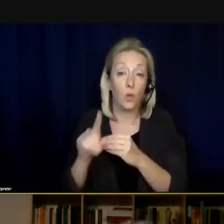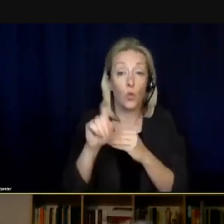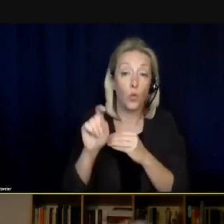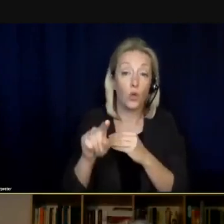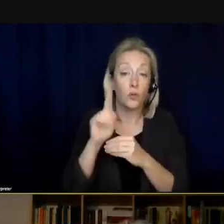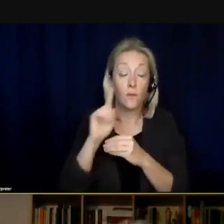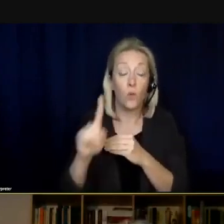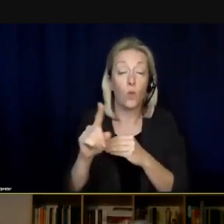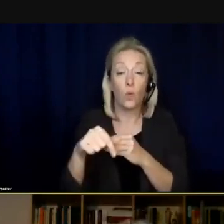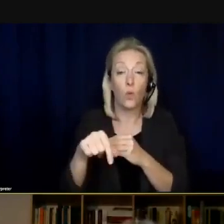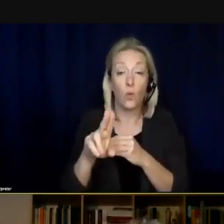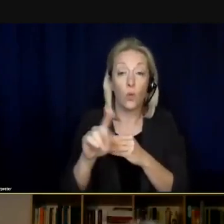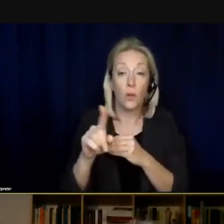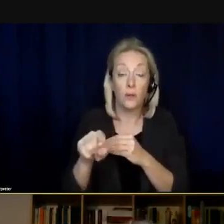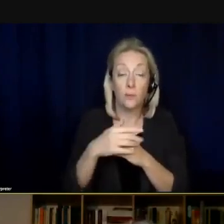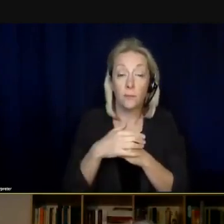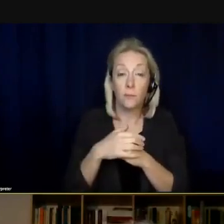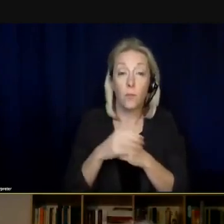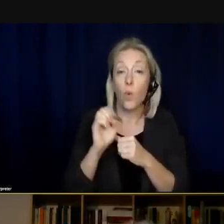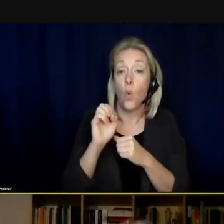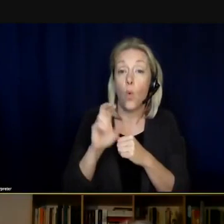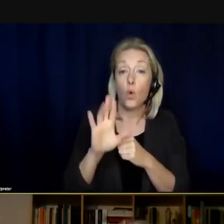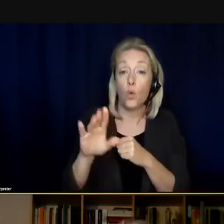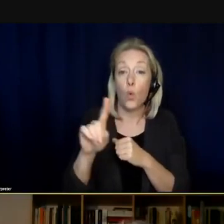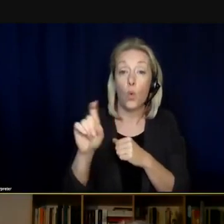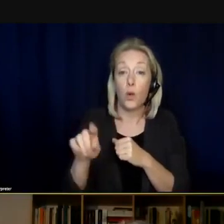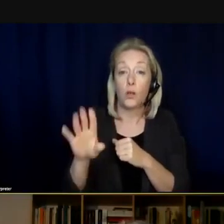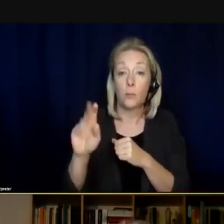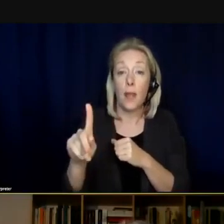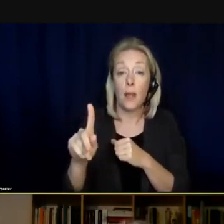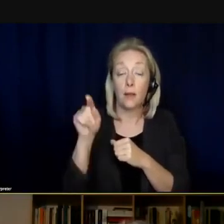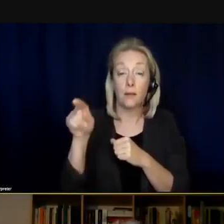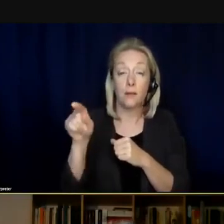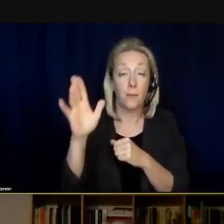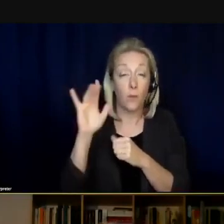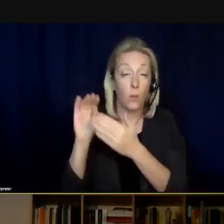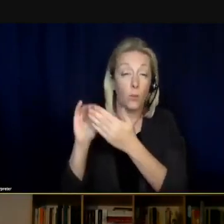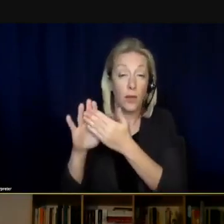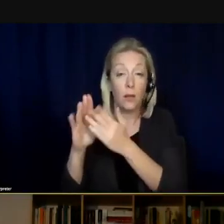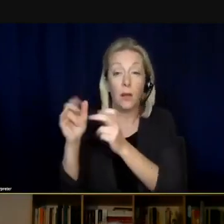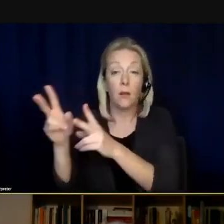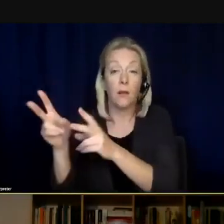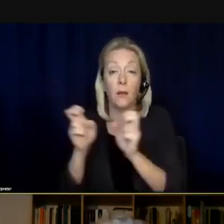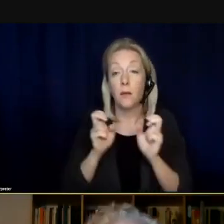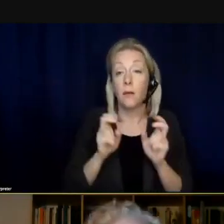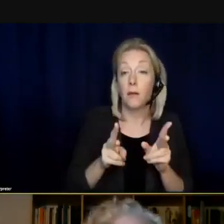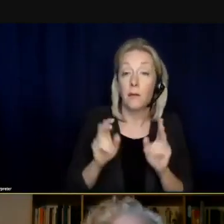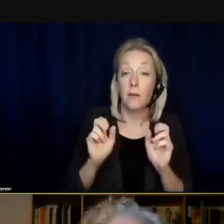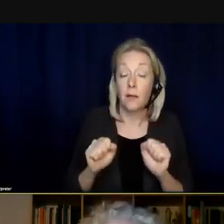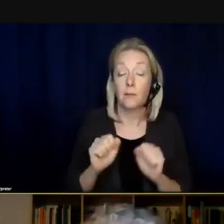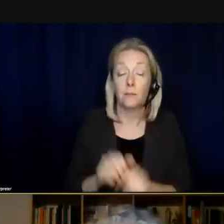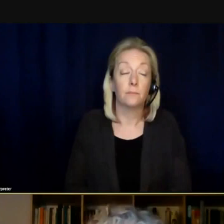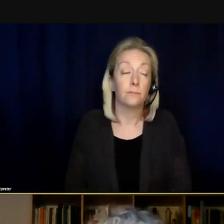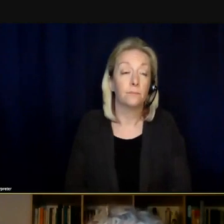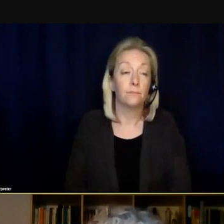can go into your question bank and just recall a question that you had before. So say, for example, you